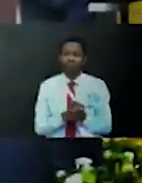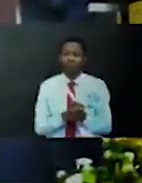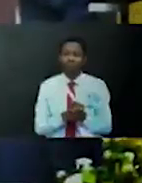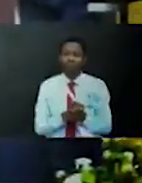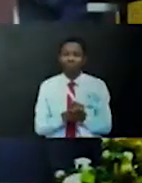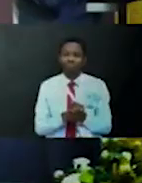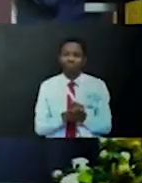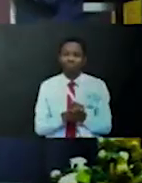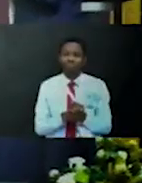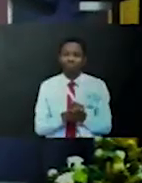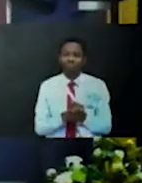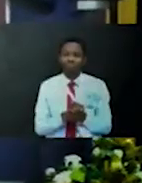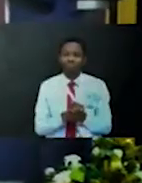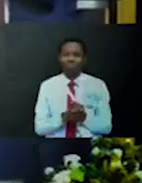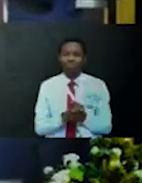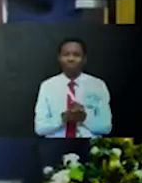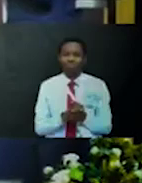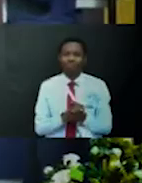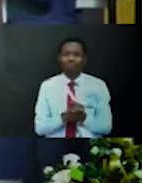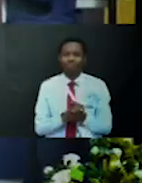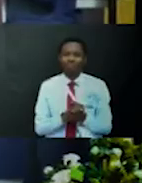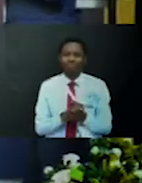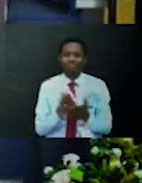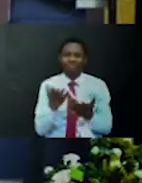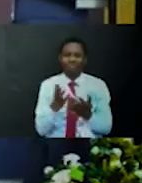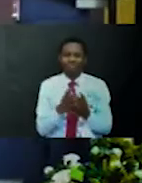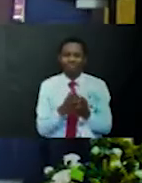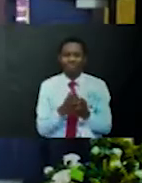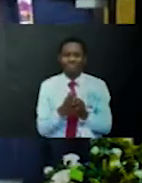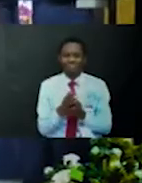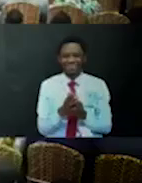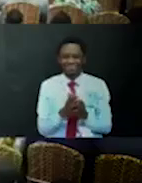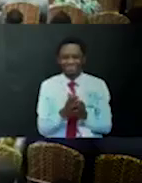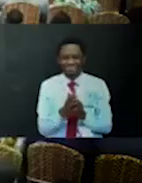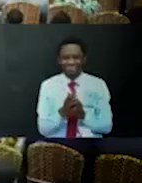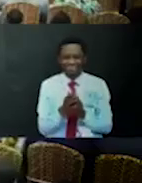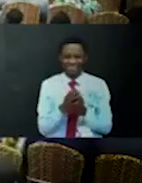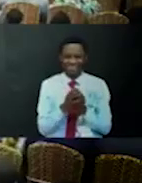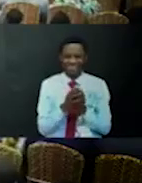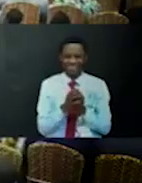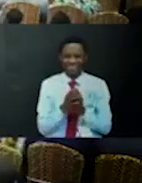Breaking the horns of, please, the pastor, help me.